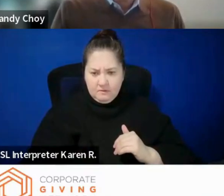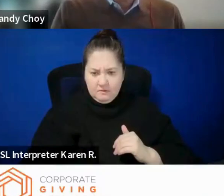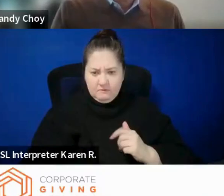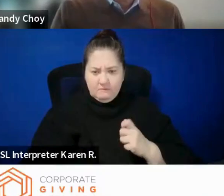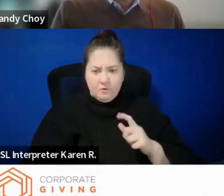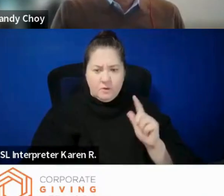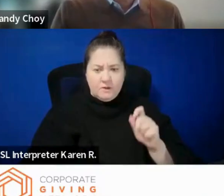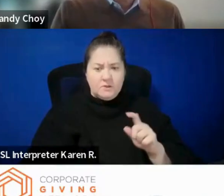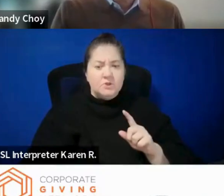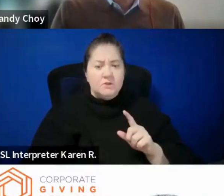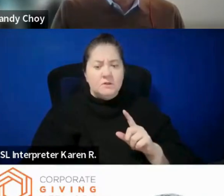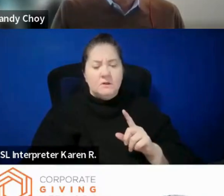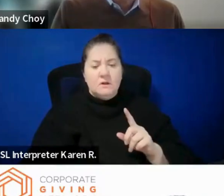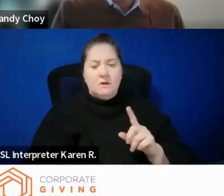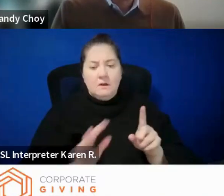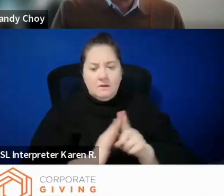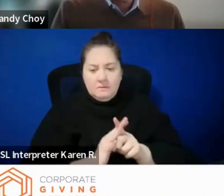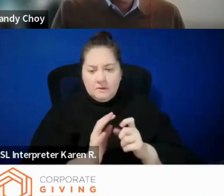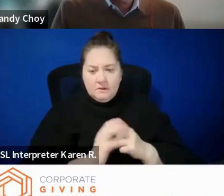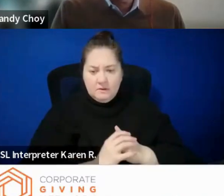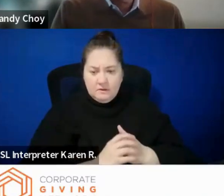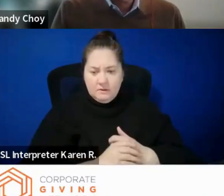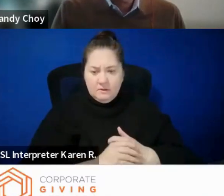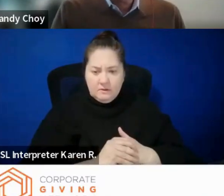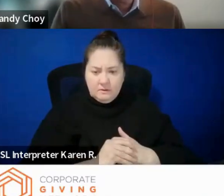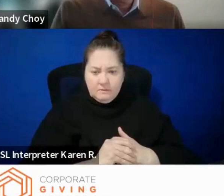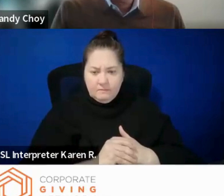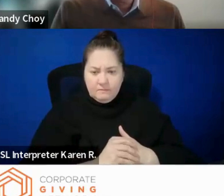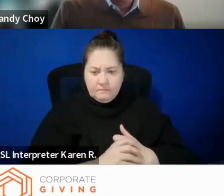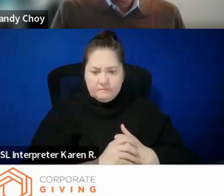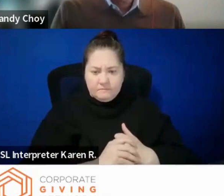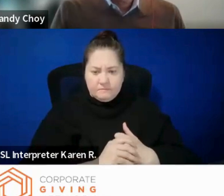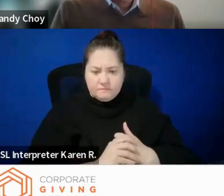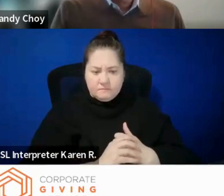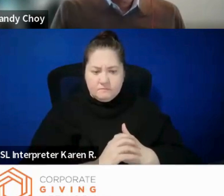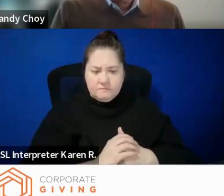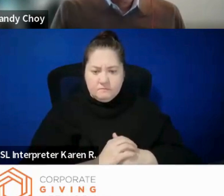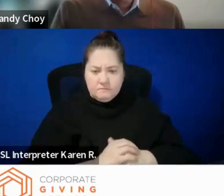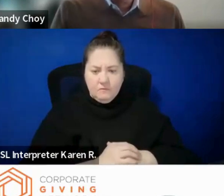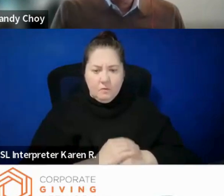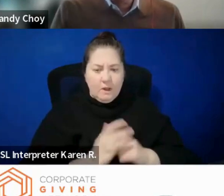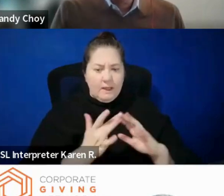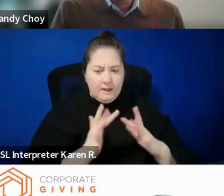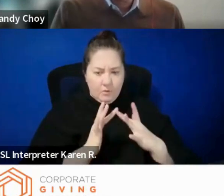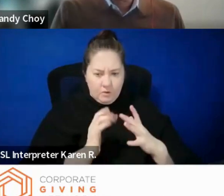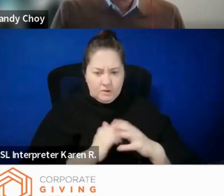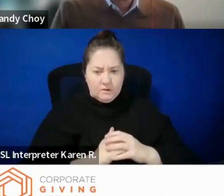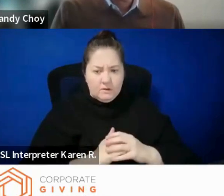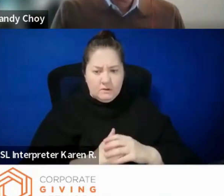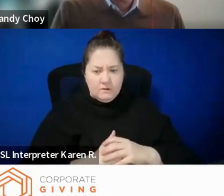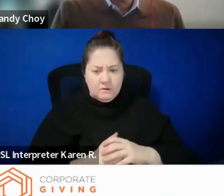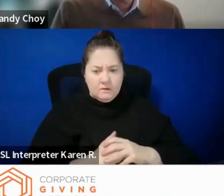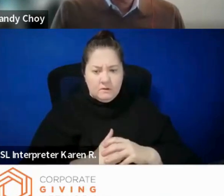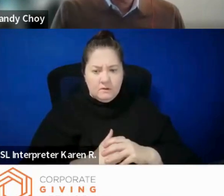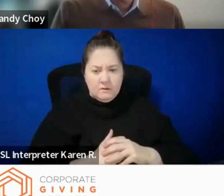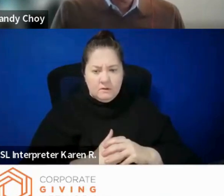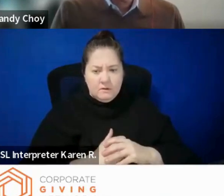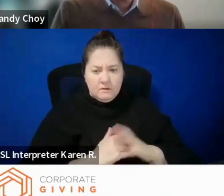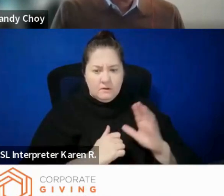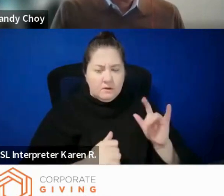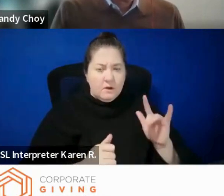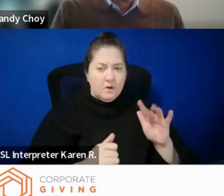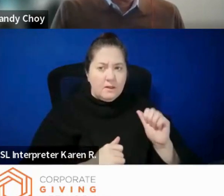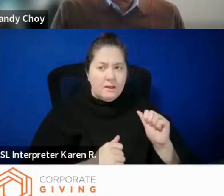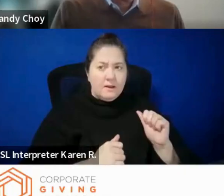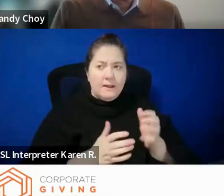of times now. Just talking a little bit more about networking. So, Carolina